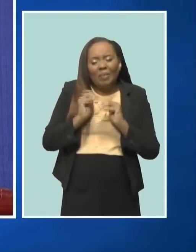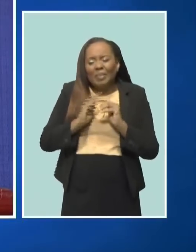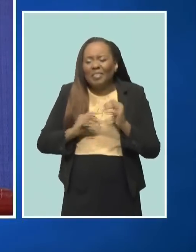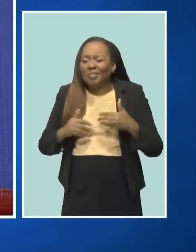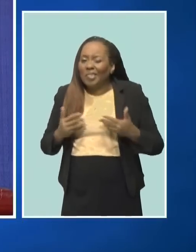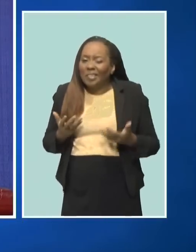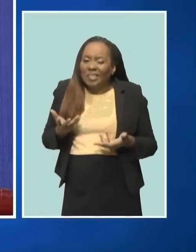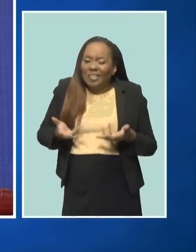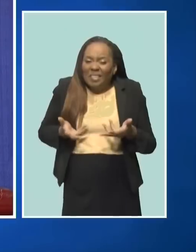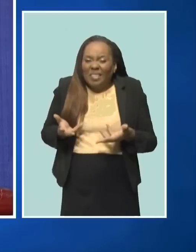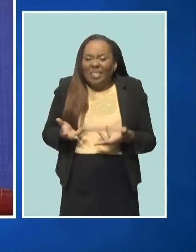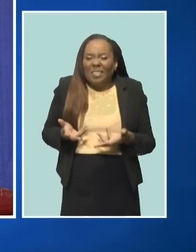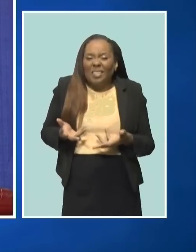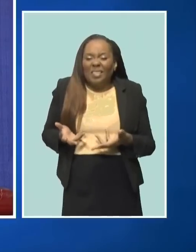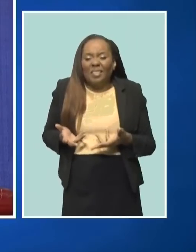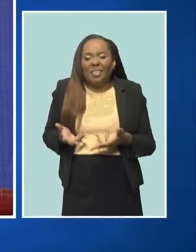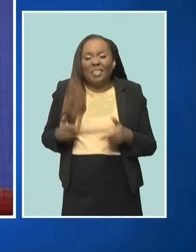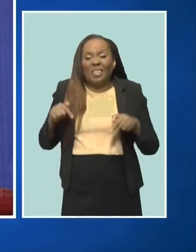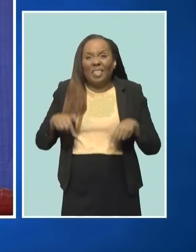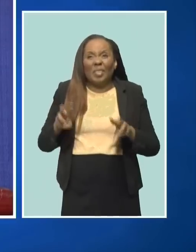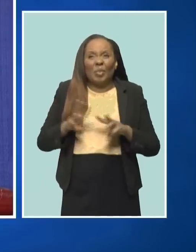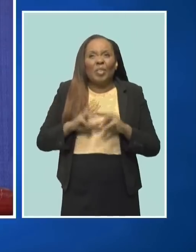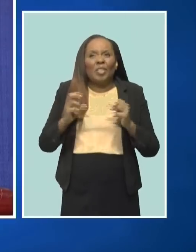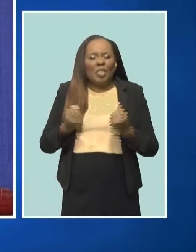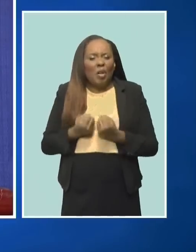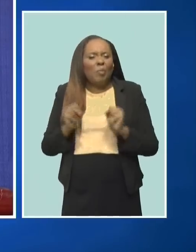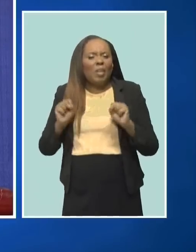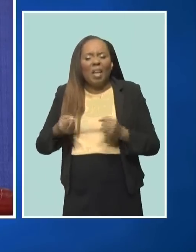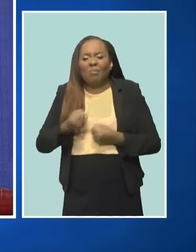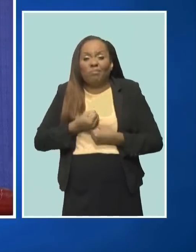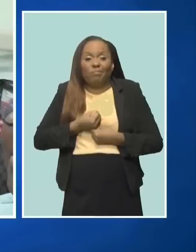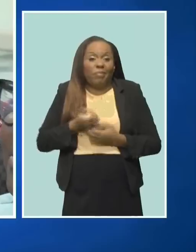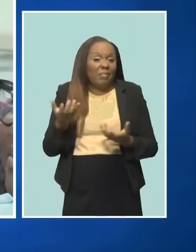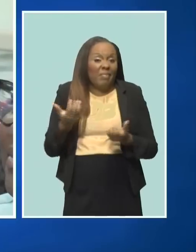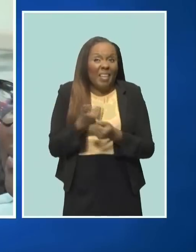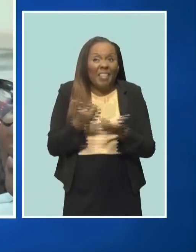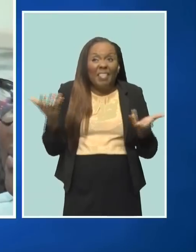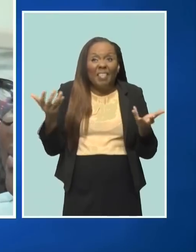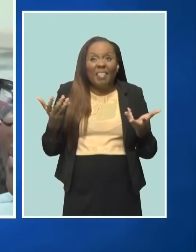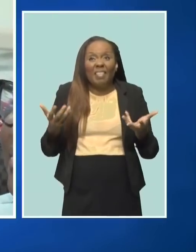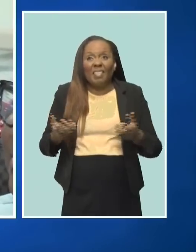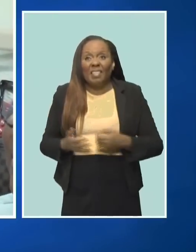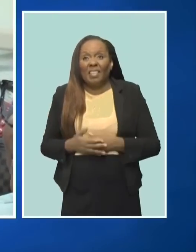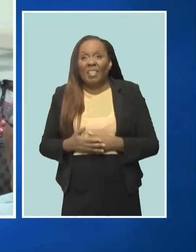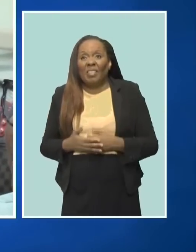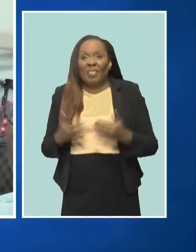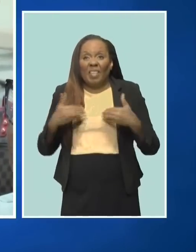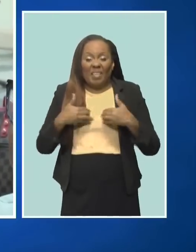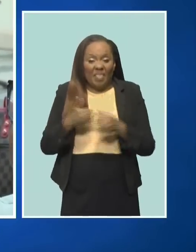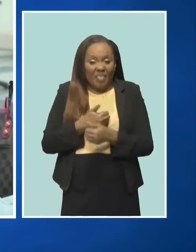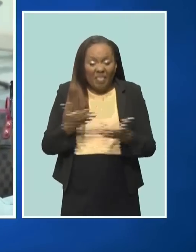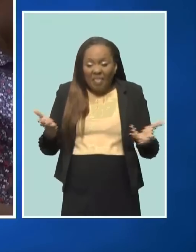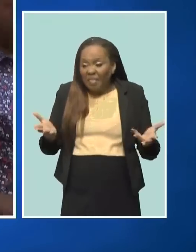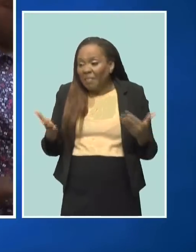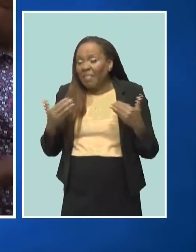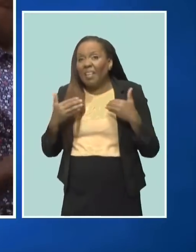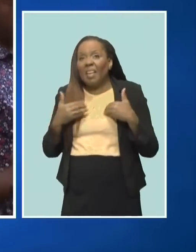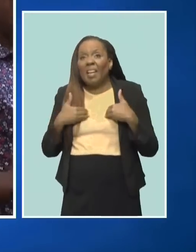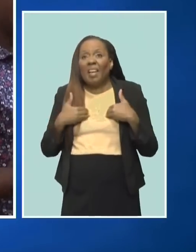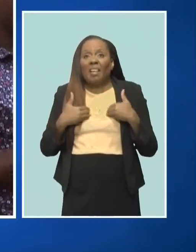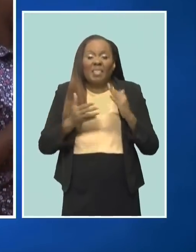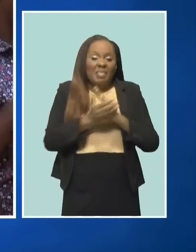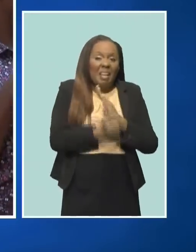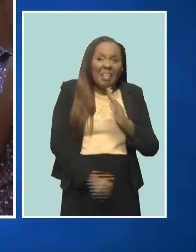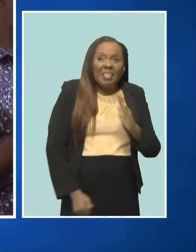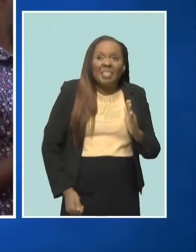an opportunity for us to do that. Again, we've got the raw materials, we've got the talent. There's